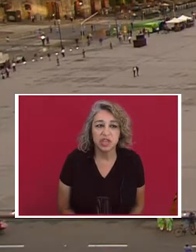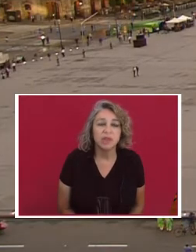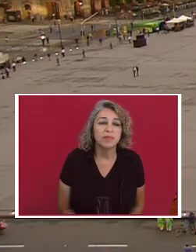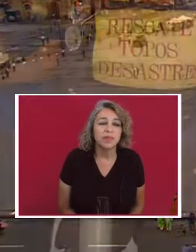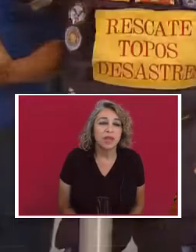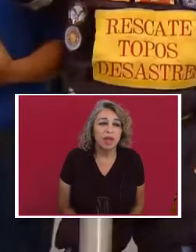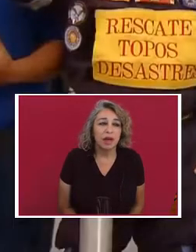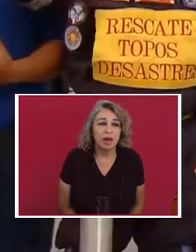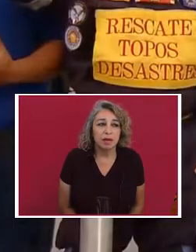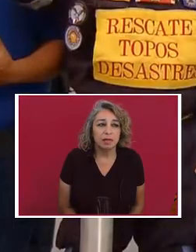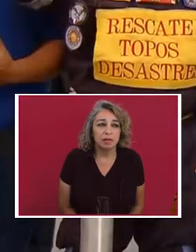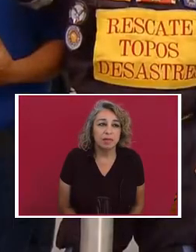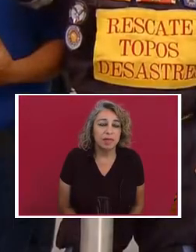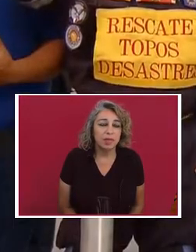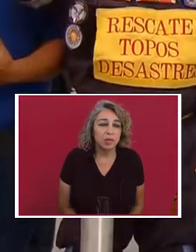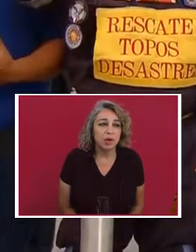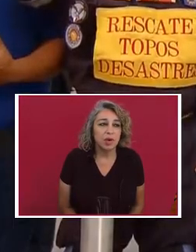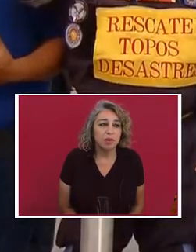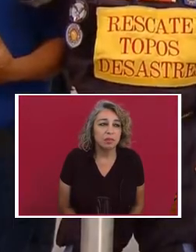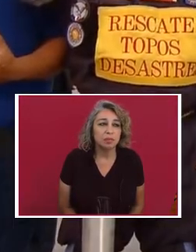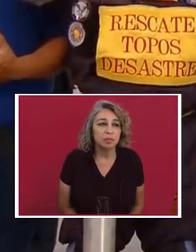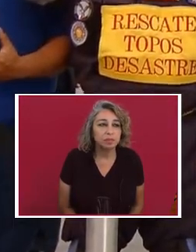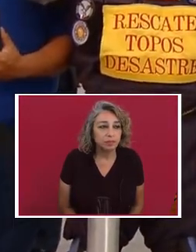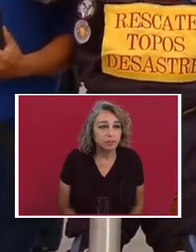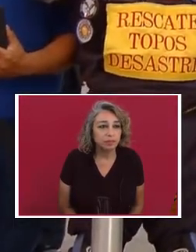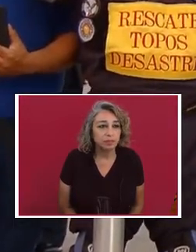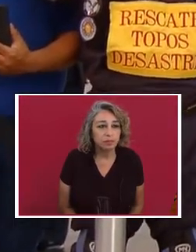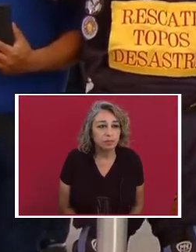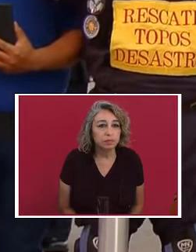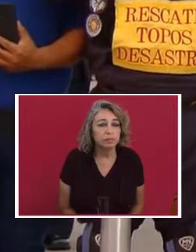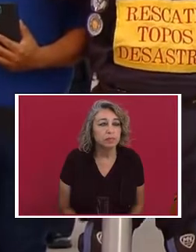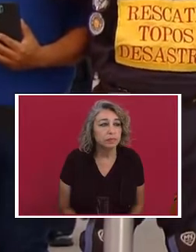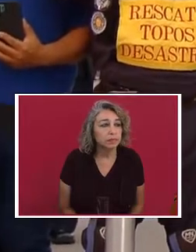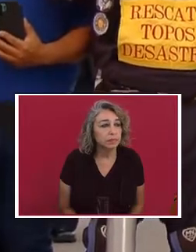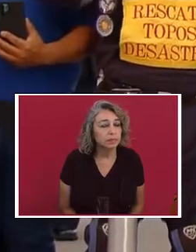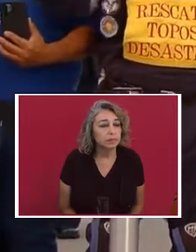footage from his program.